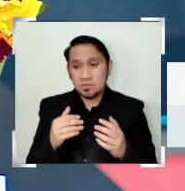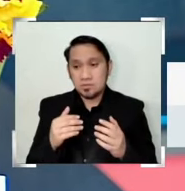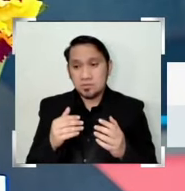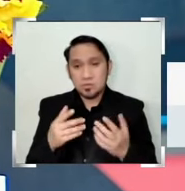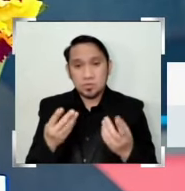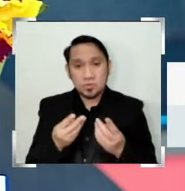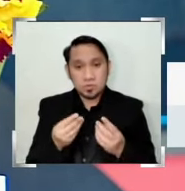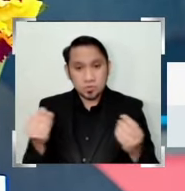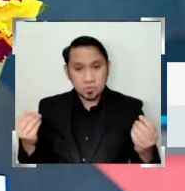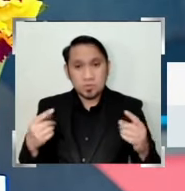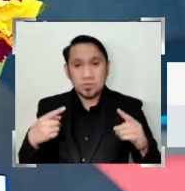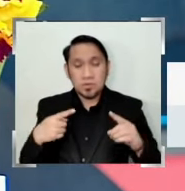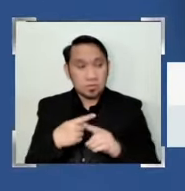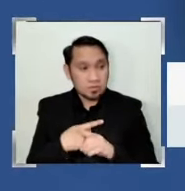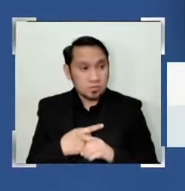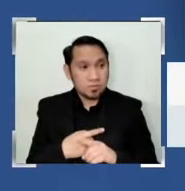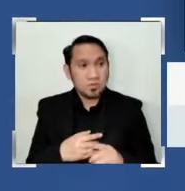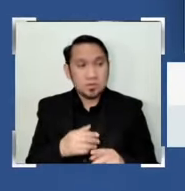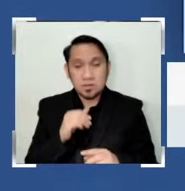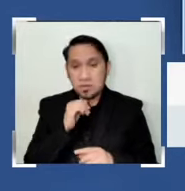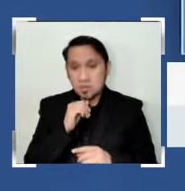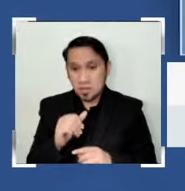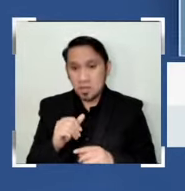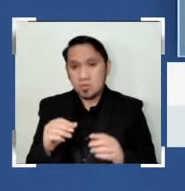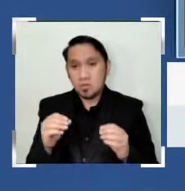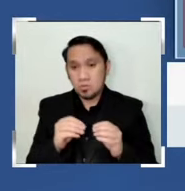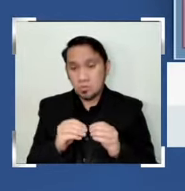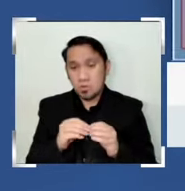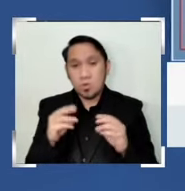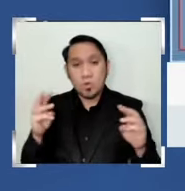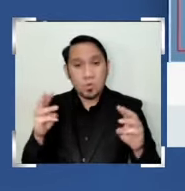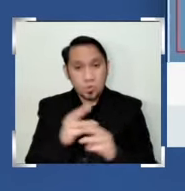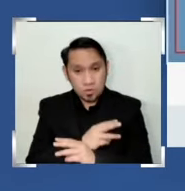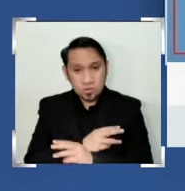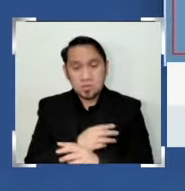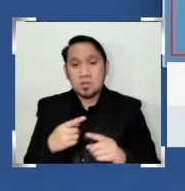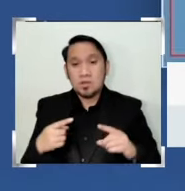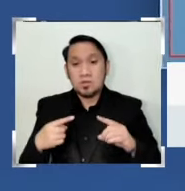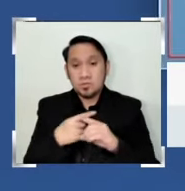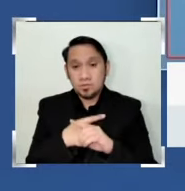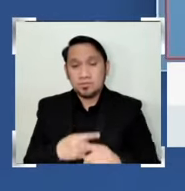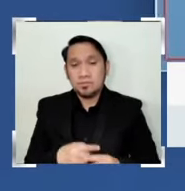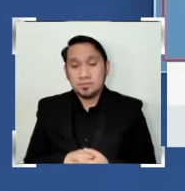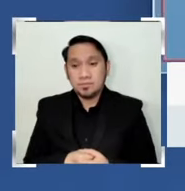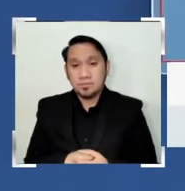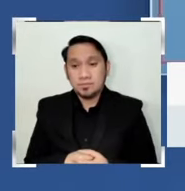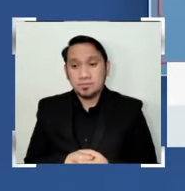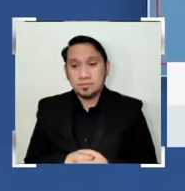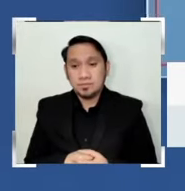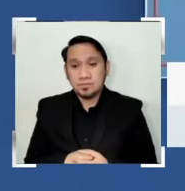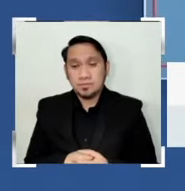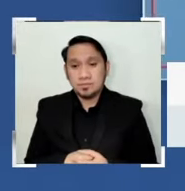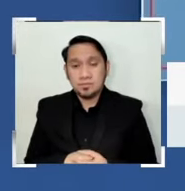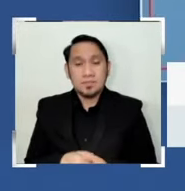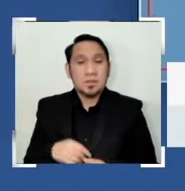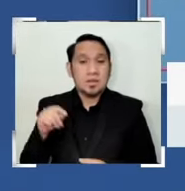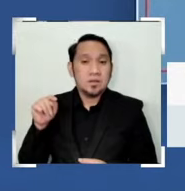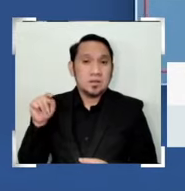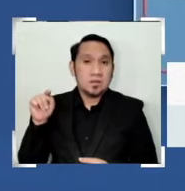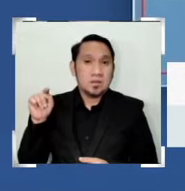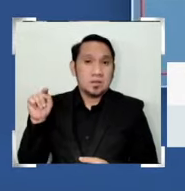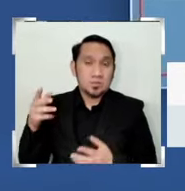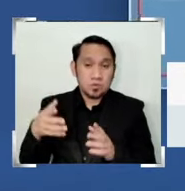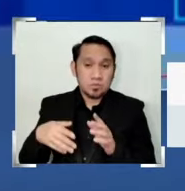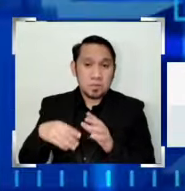to instigate conflict. Tinanong din si Carlson tungkol sa pagpapadala ng China ng isa sa kanilang warship malapit sa